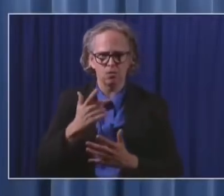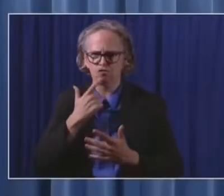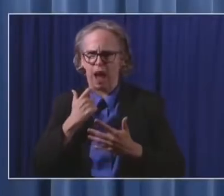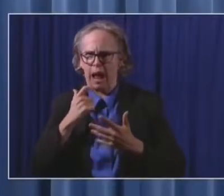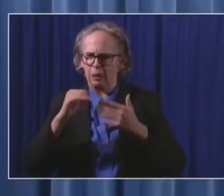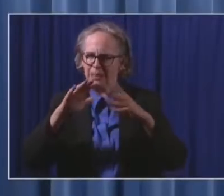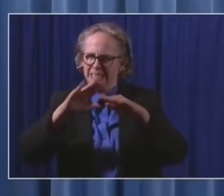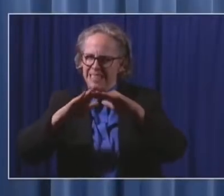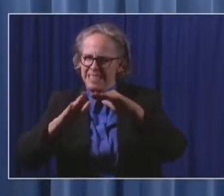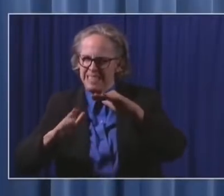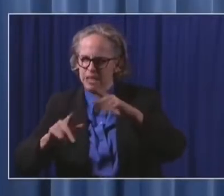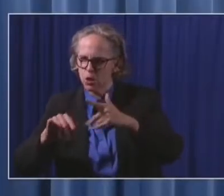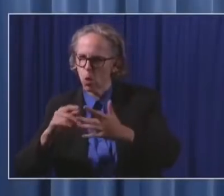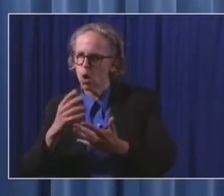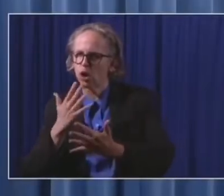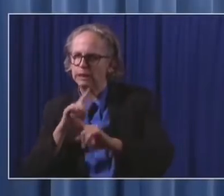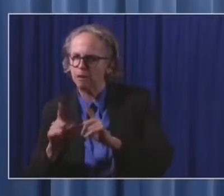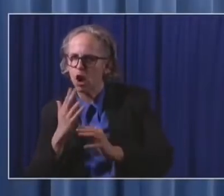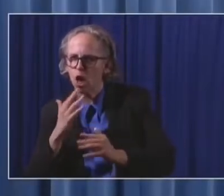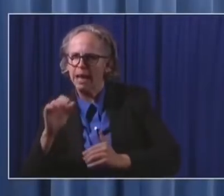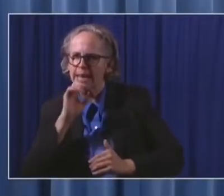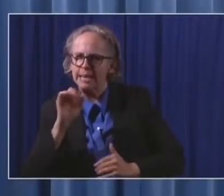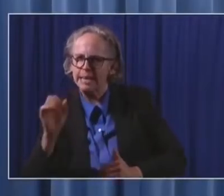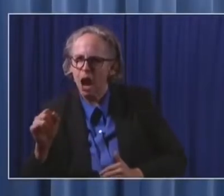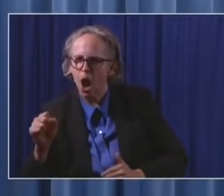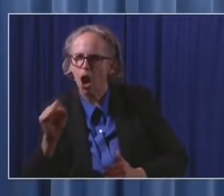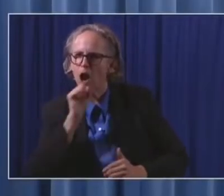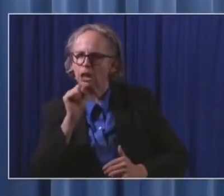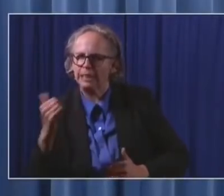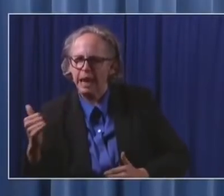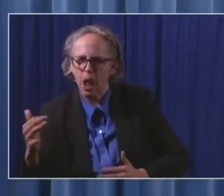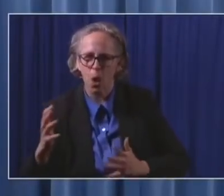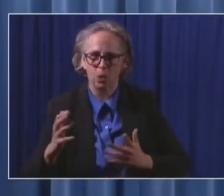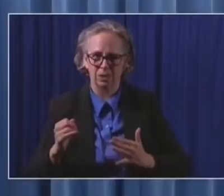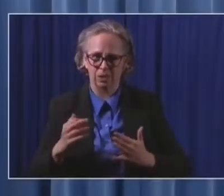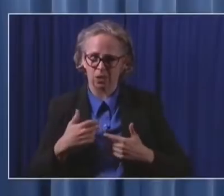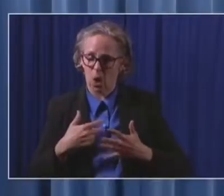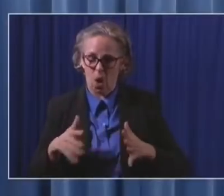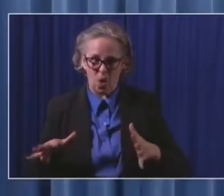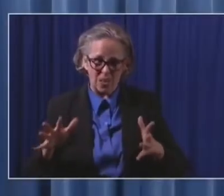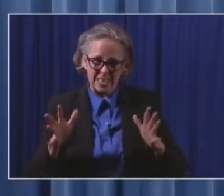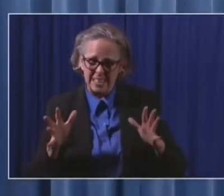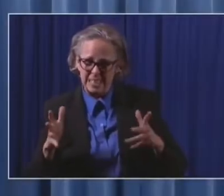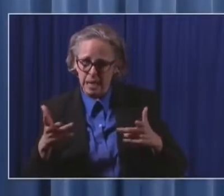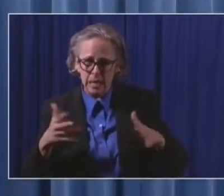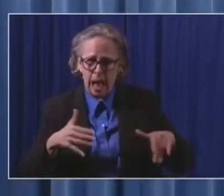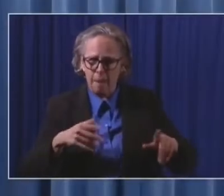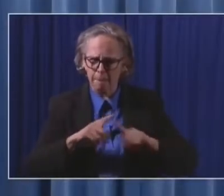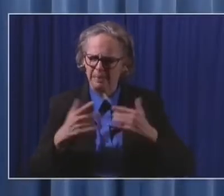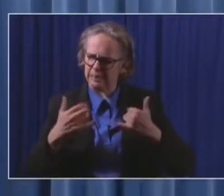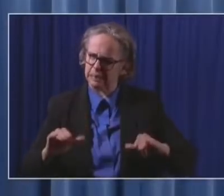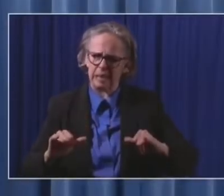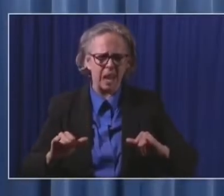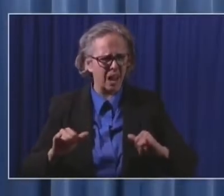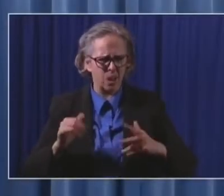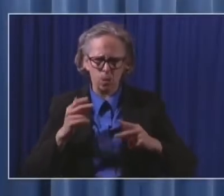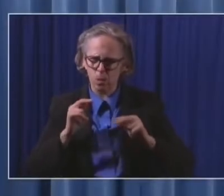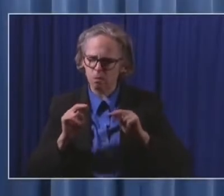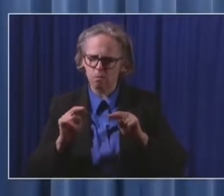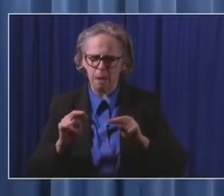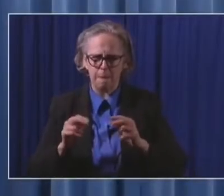is that other counties don't move into the red, and we hope that the red are able to at some point drop back down to a different level.